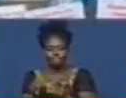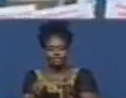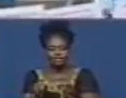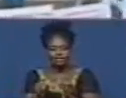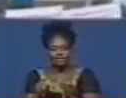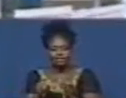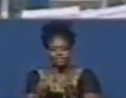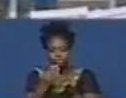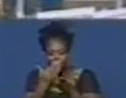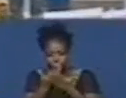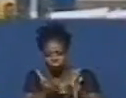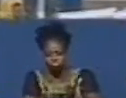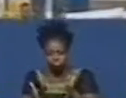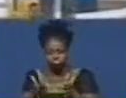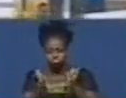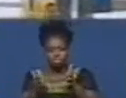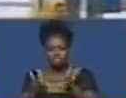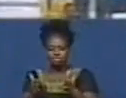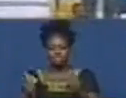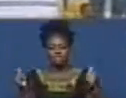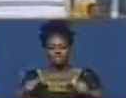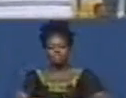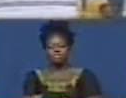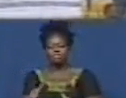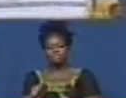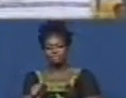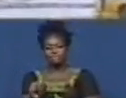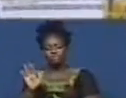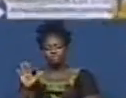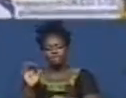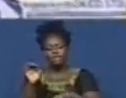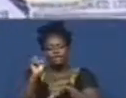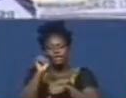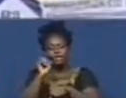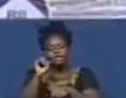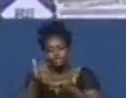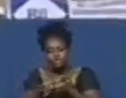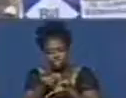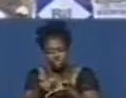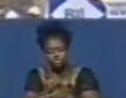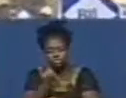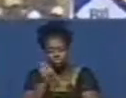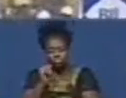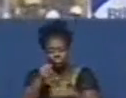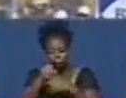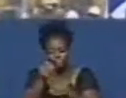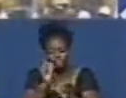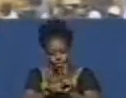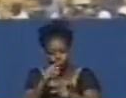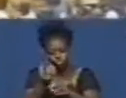fundamentals that promote the enabling atmosphere for our entrepreneurs to thrive and create